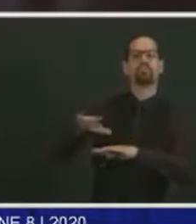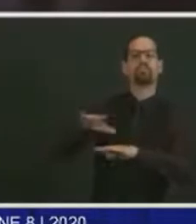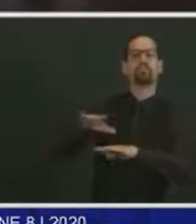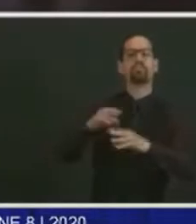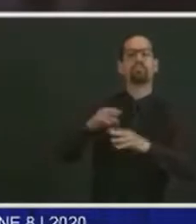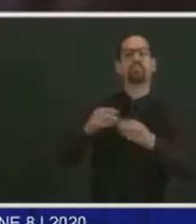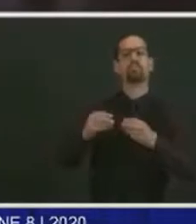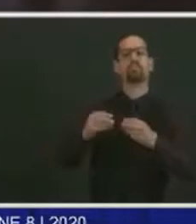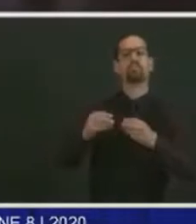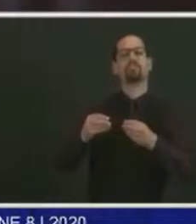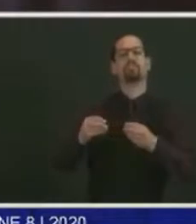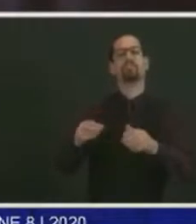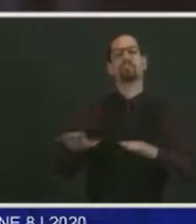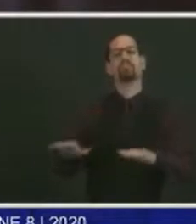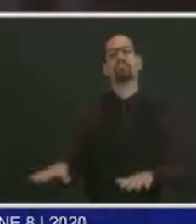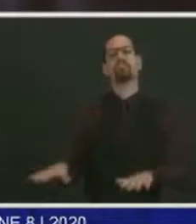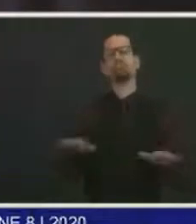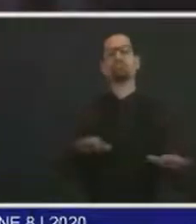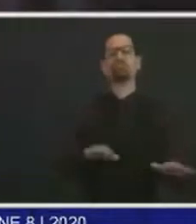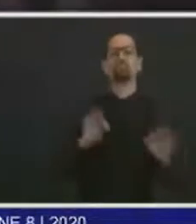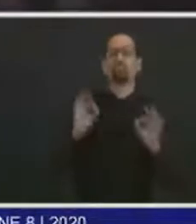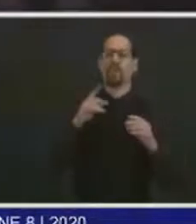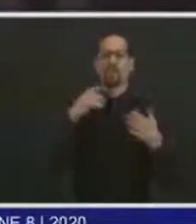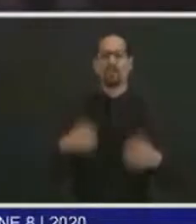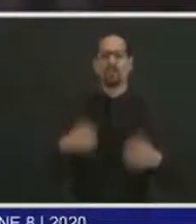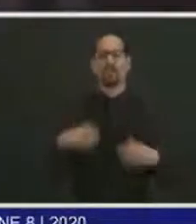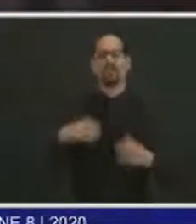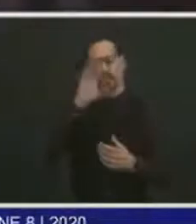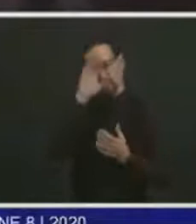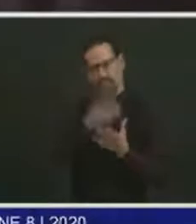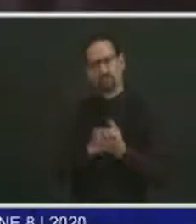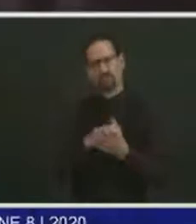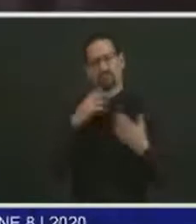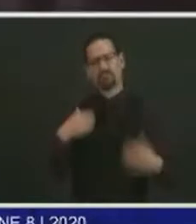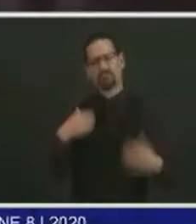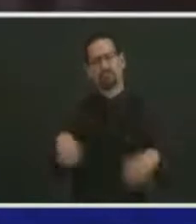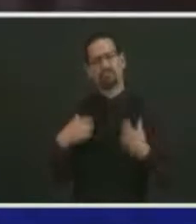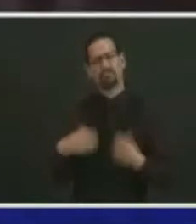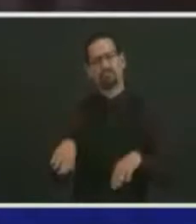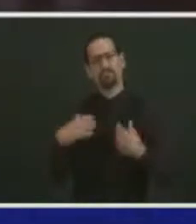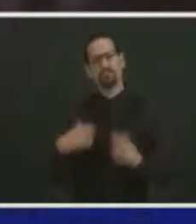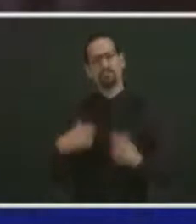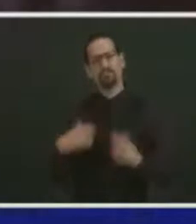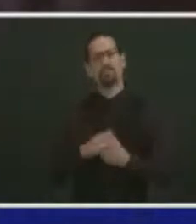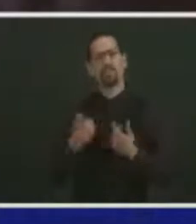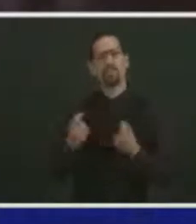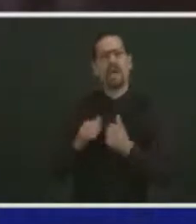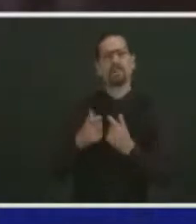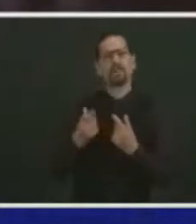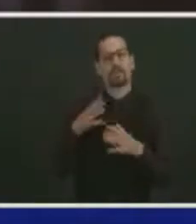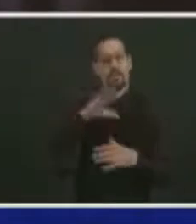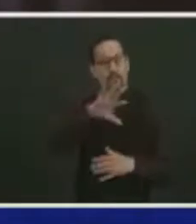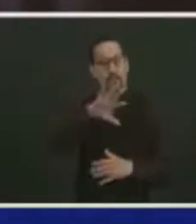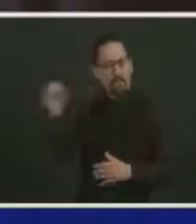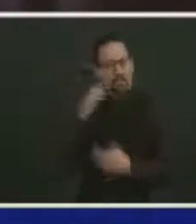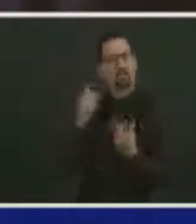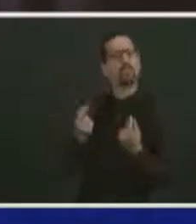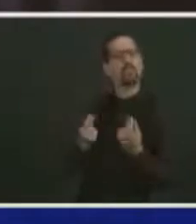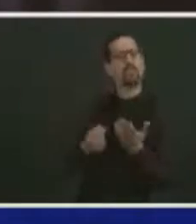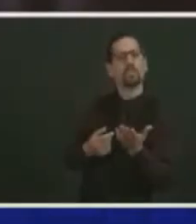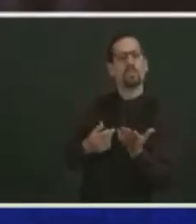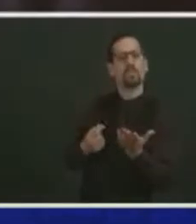So it really wasn't planned at all. I got the call and they said, Gov, if you come down, we think it could help. So